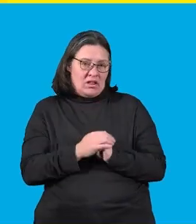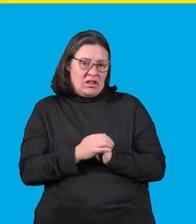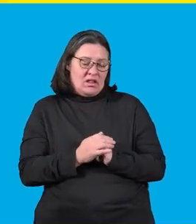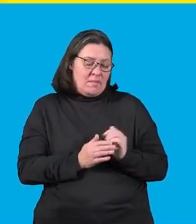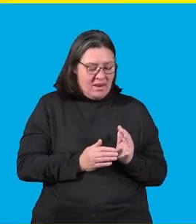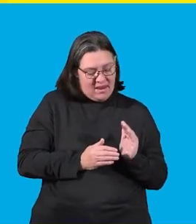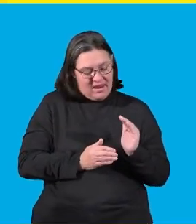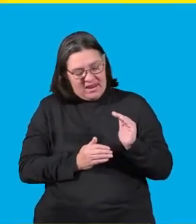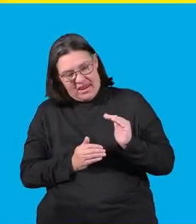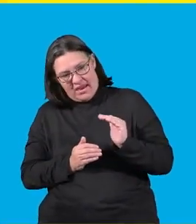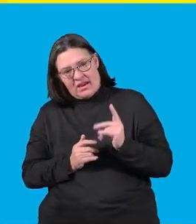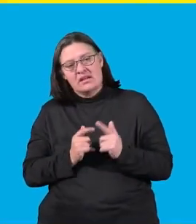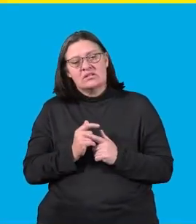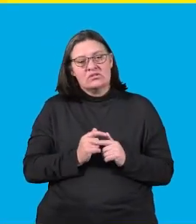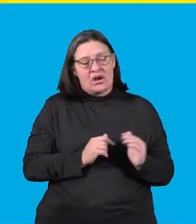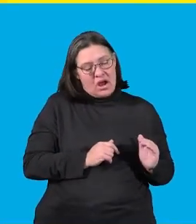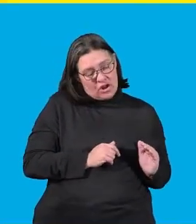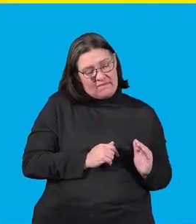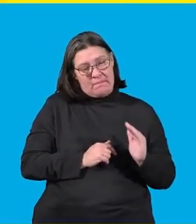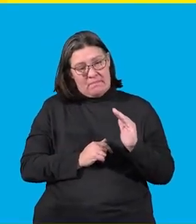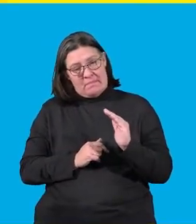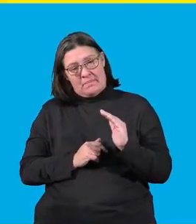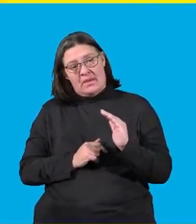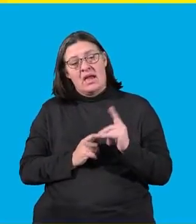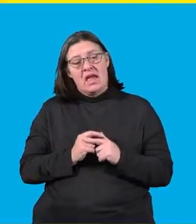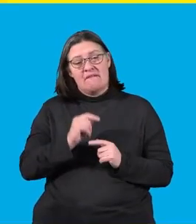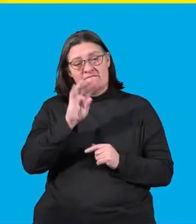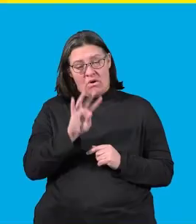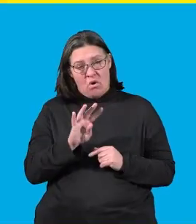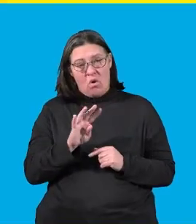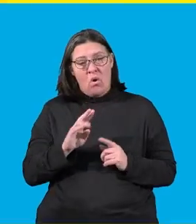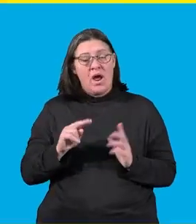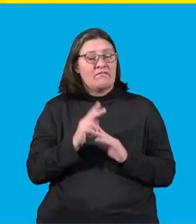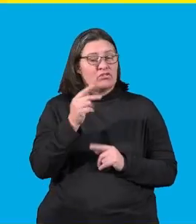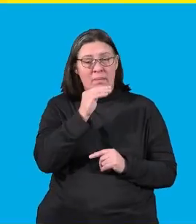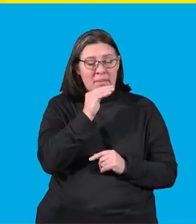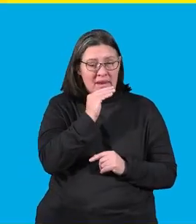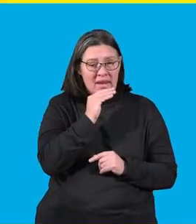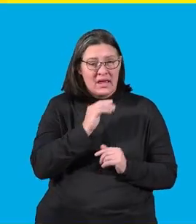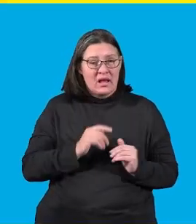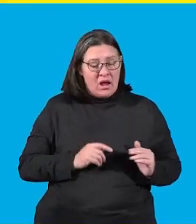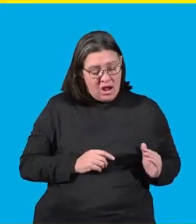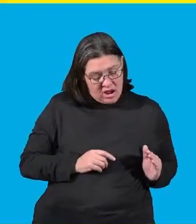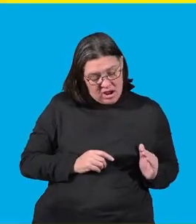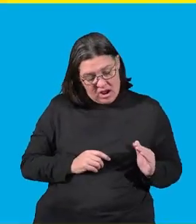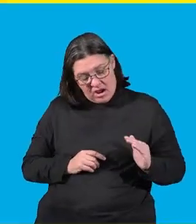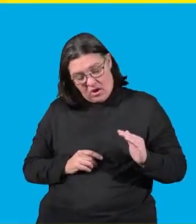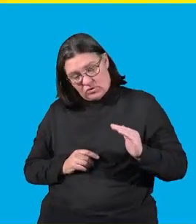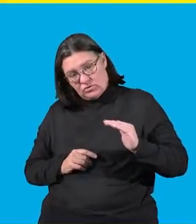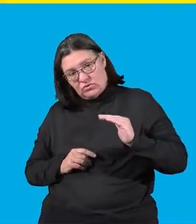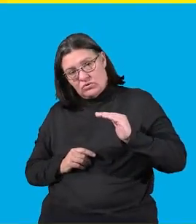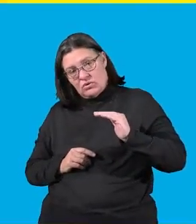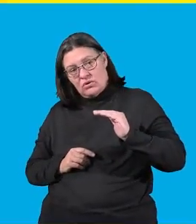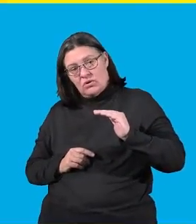to change. Now, we saw that when x was at 3, the graph was concave up. So if 4 is now your point of inflection, what it means is as the